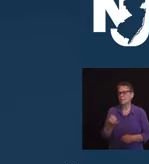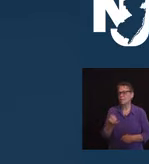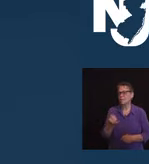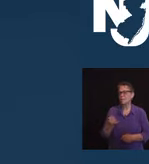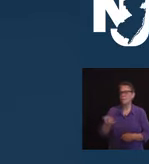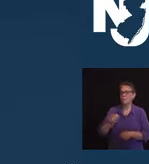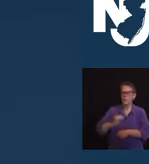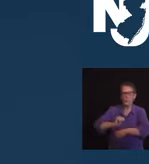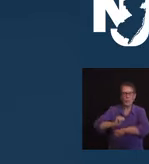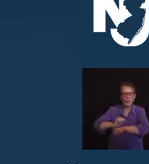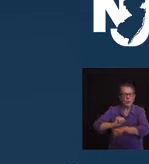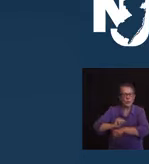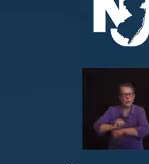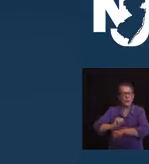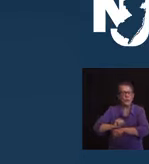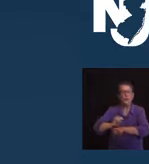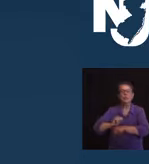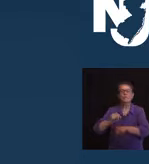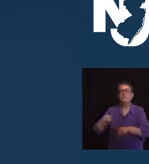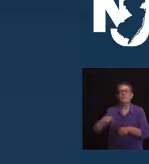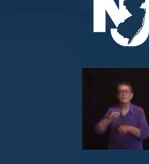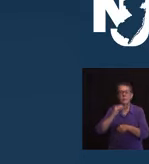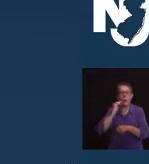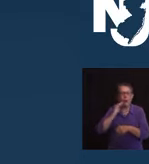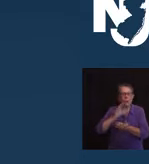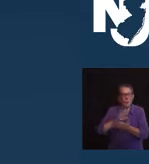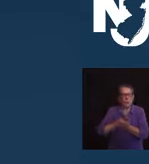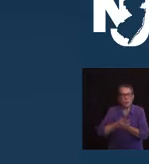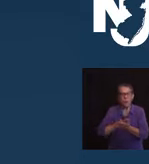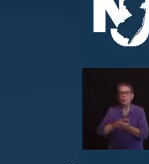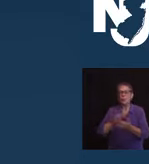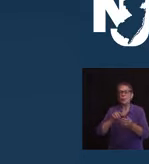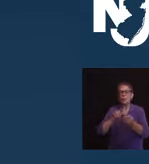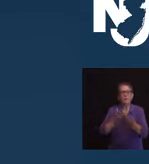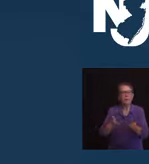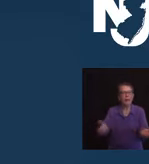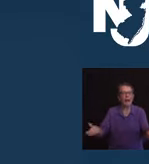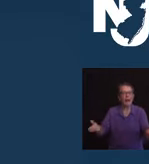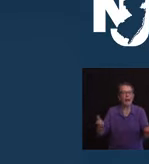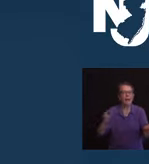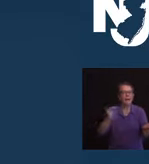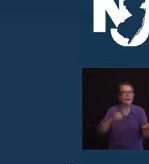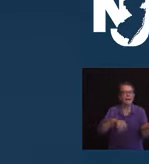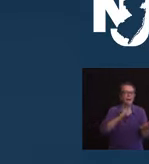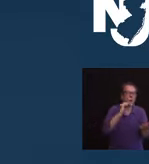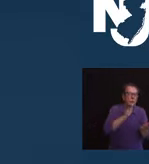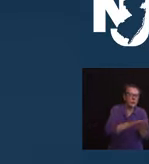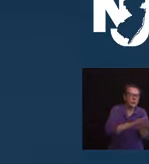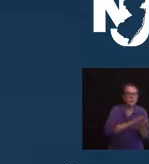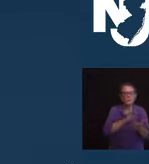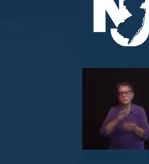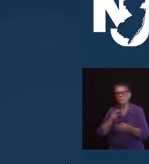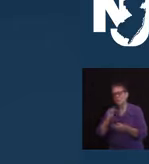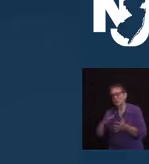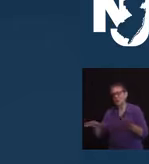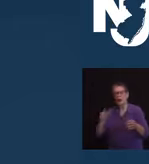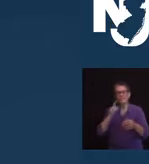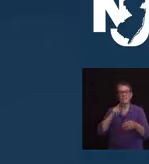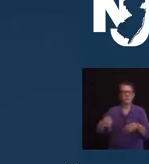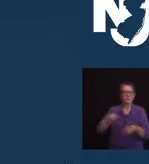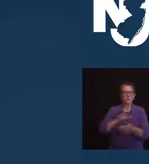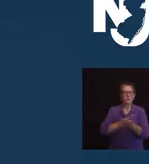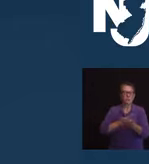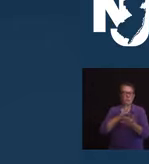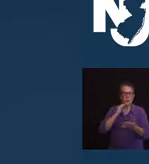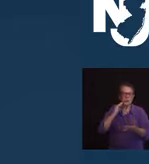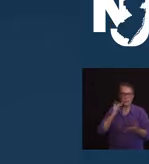his own company, Lee Distributors, in 1976, and that company continues today. Vincent was a